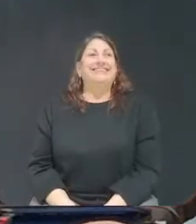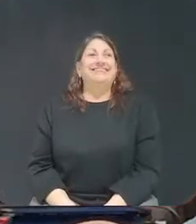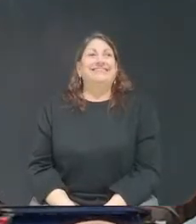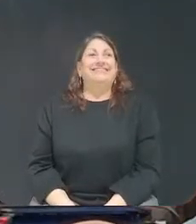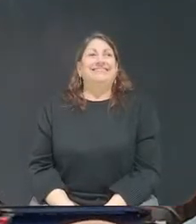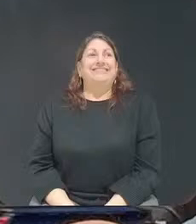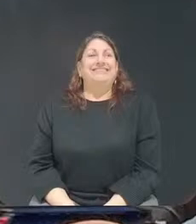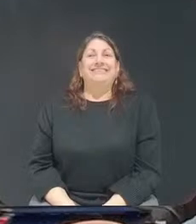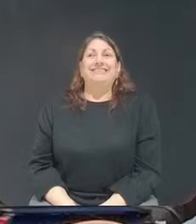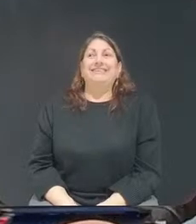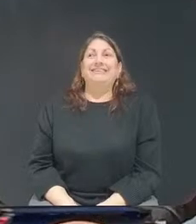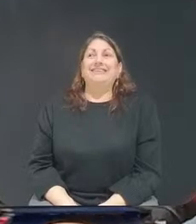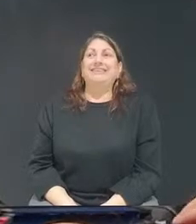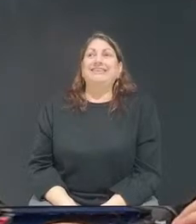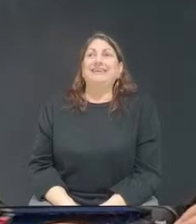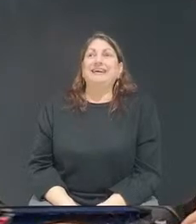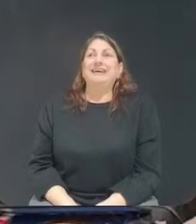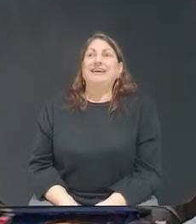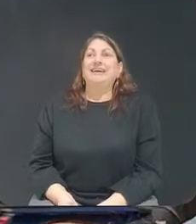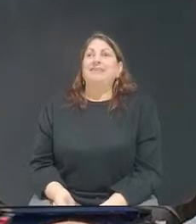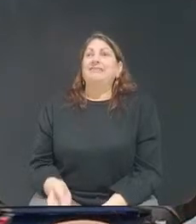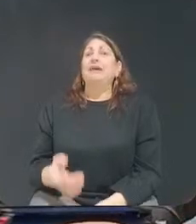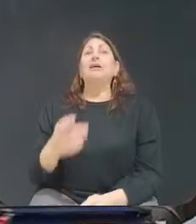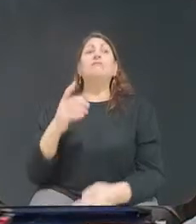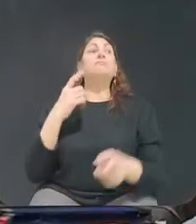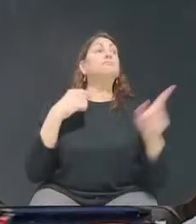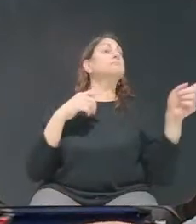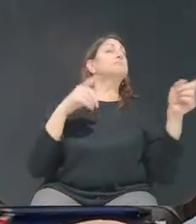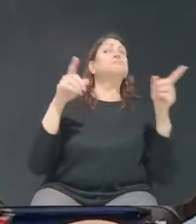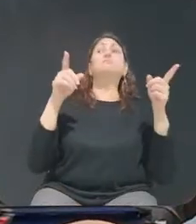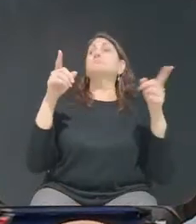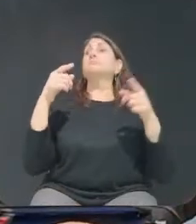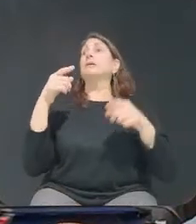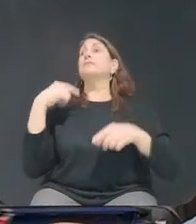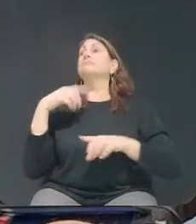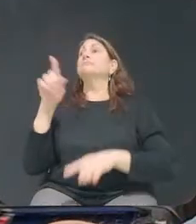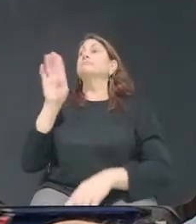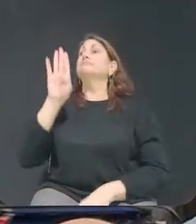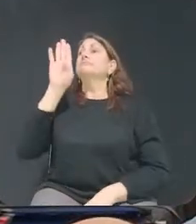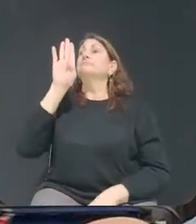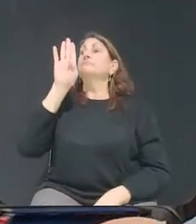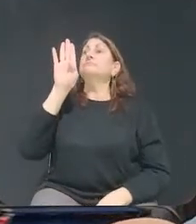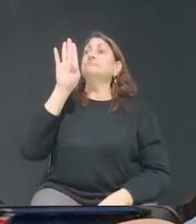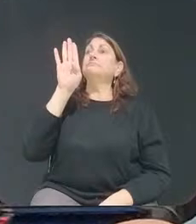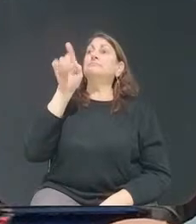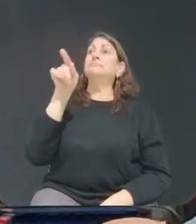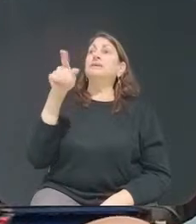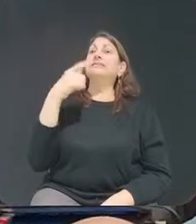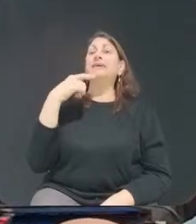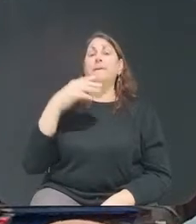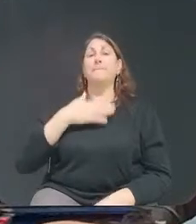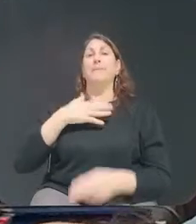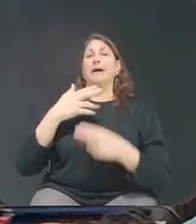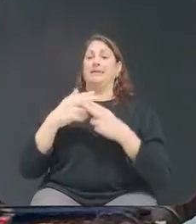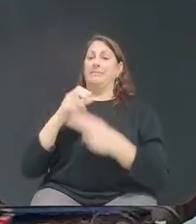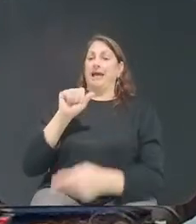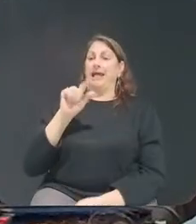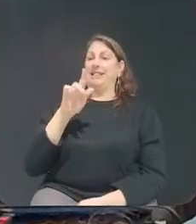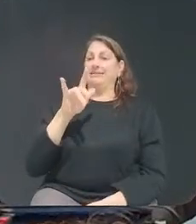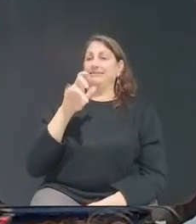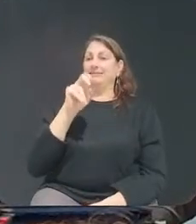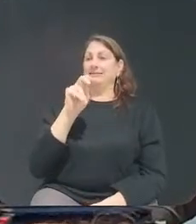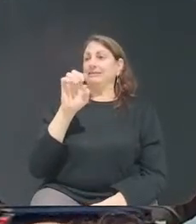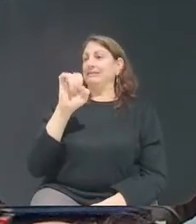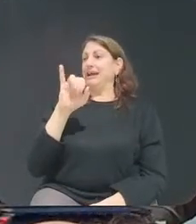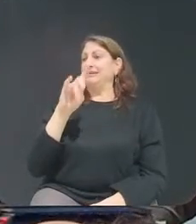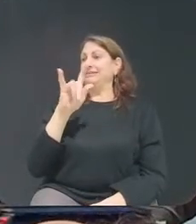thanks. I think someone here had their hand up for a while. Sorry. Hi, my name is Allison Eisinger, and I'm the